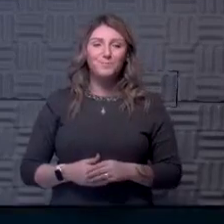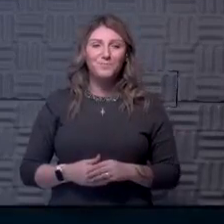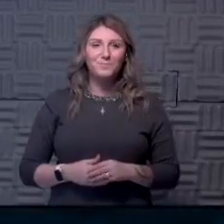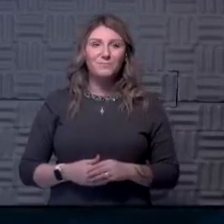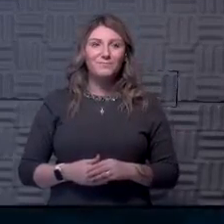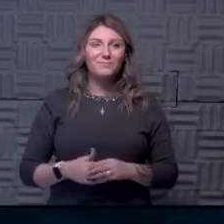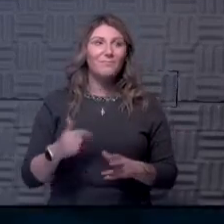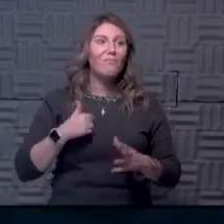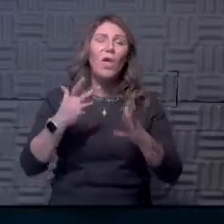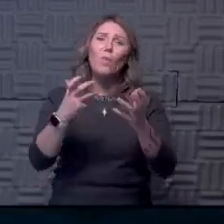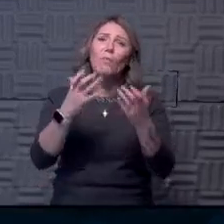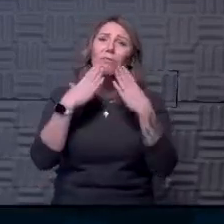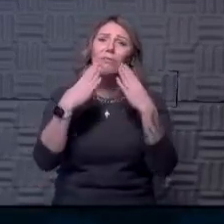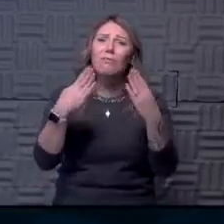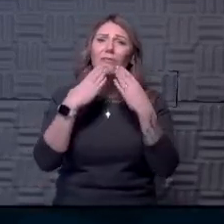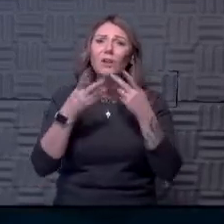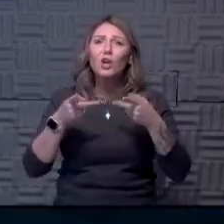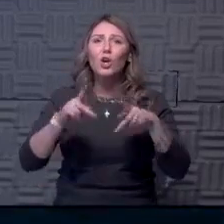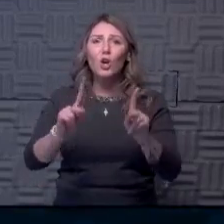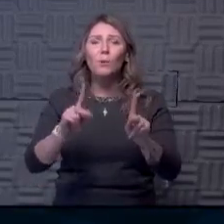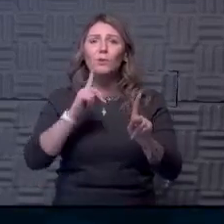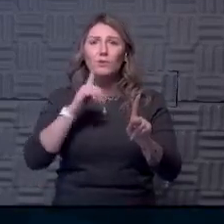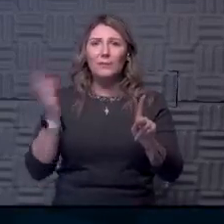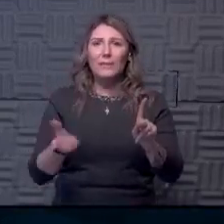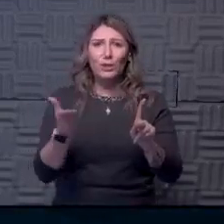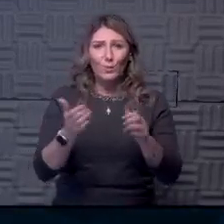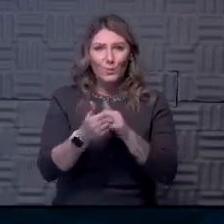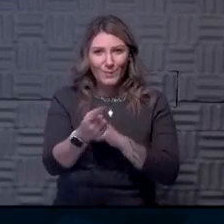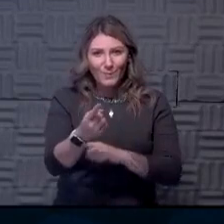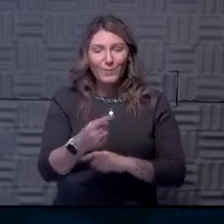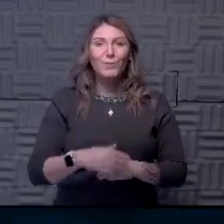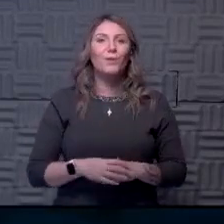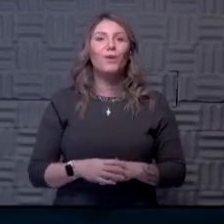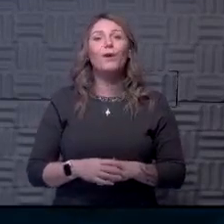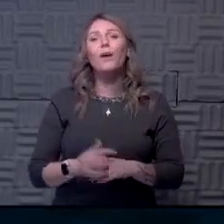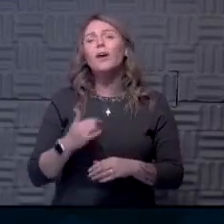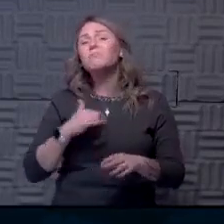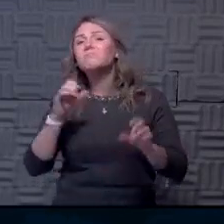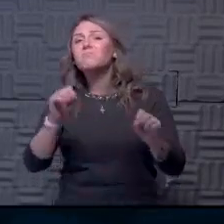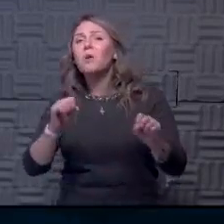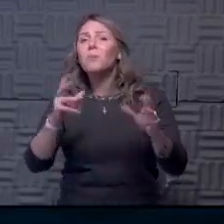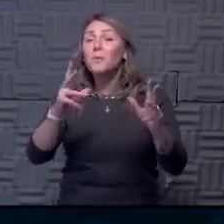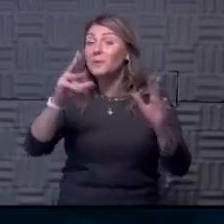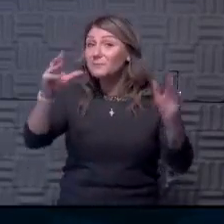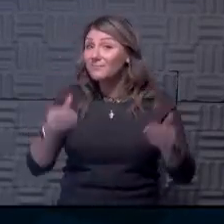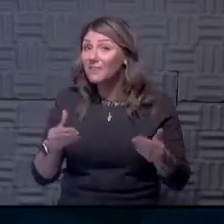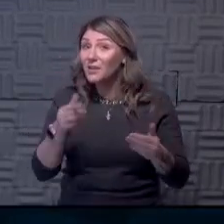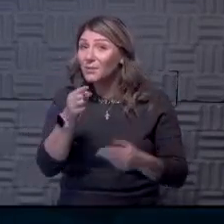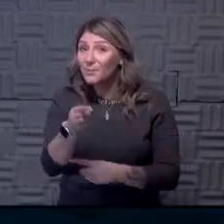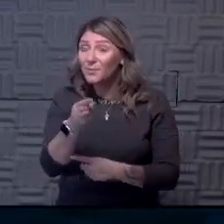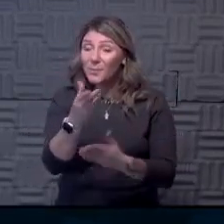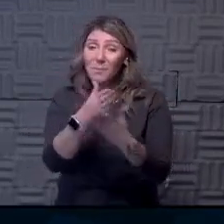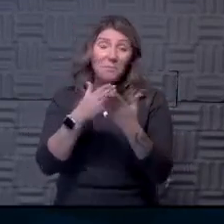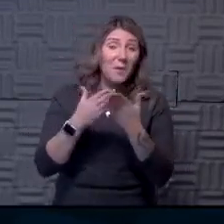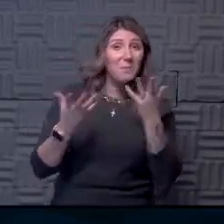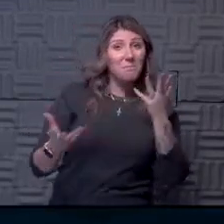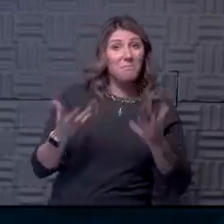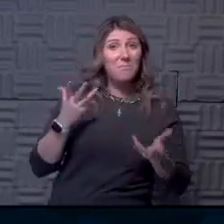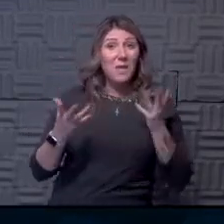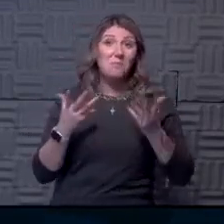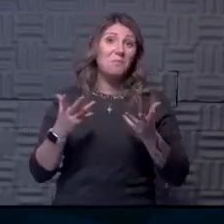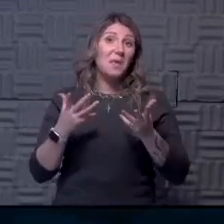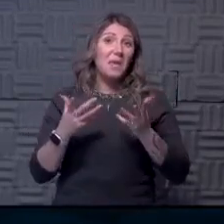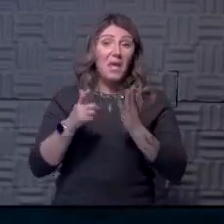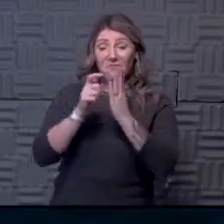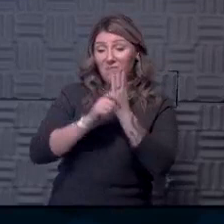I just want to thank you for the opportunity to be here with you. And I'd probably like to invite you to be part of maybe a flyer that we